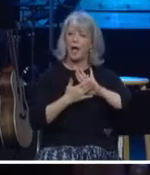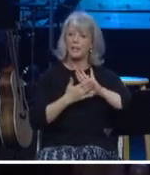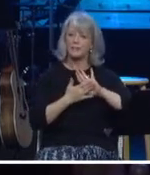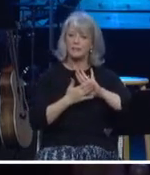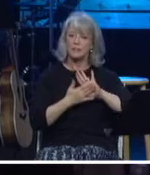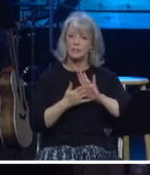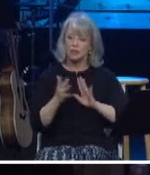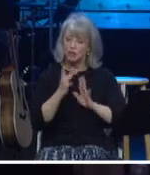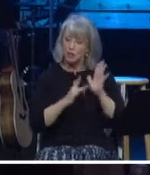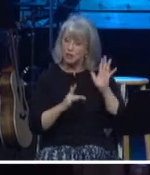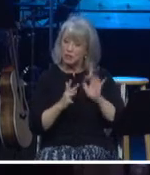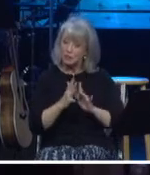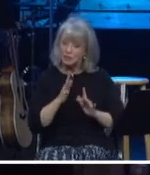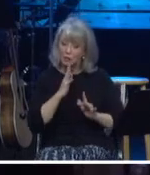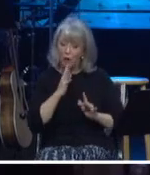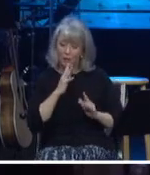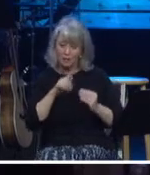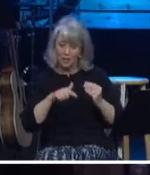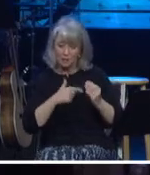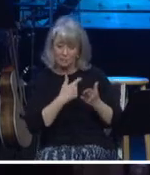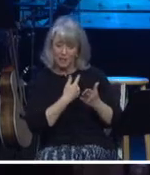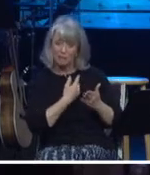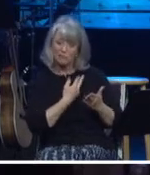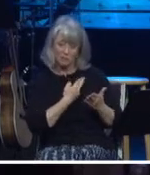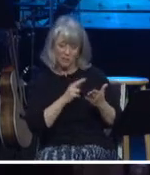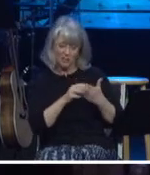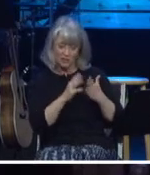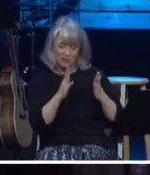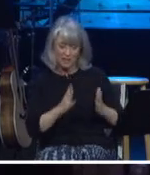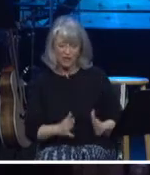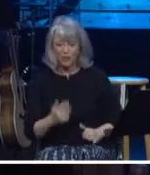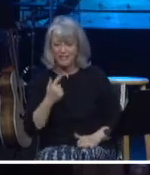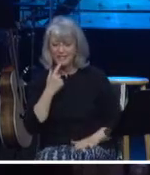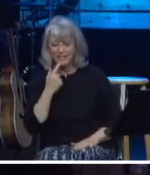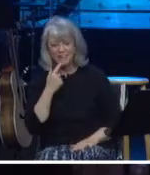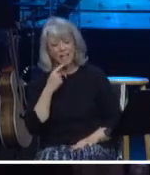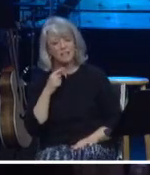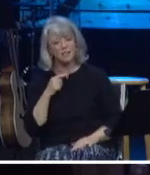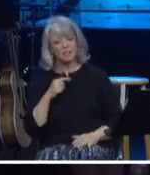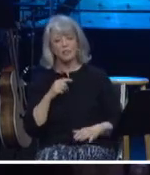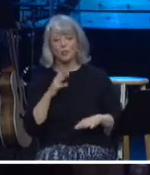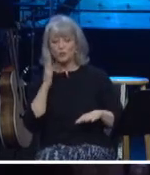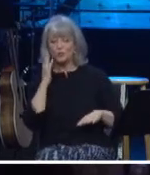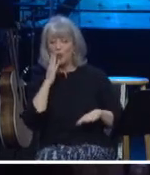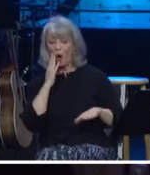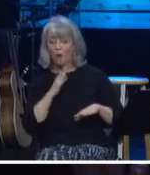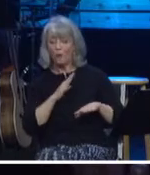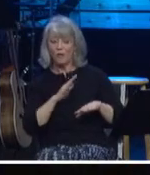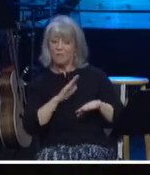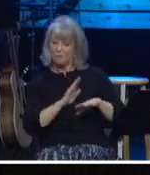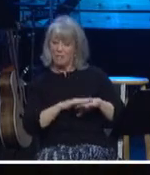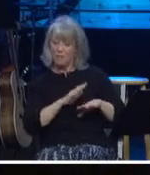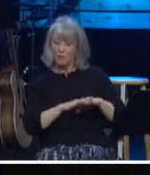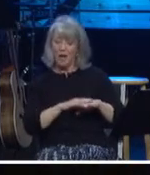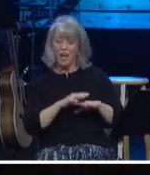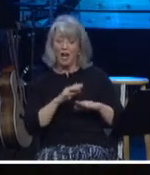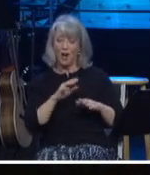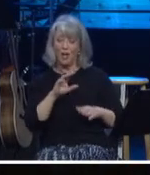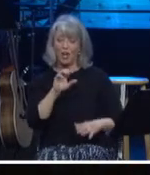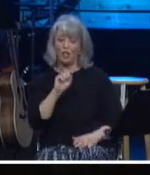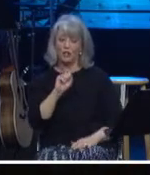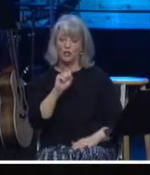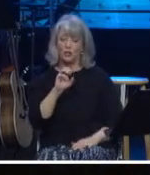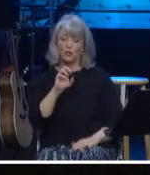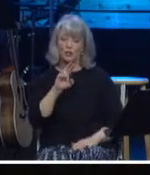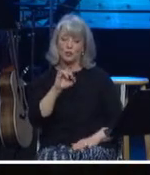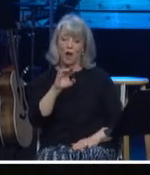Listen to how Jesus refers to these leaders. He says this, "Beware the scribes." Why?